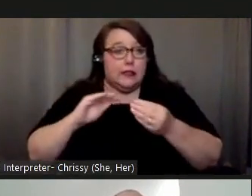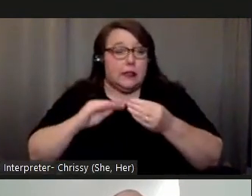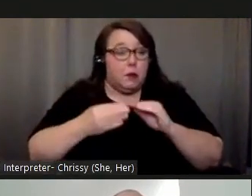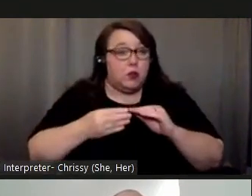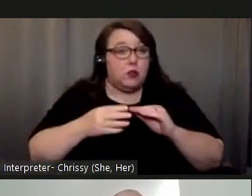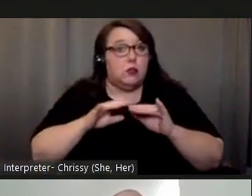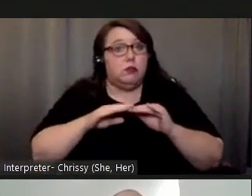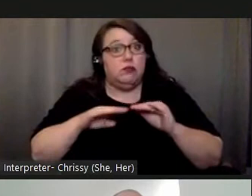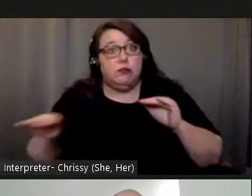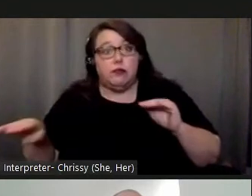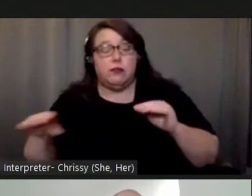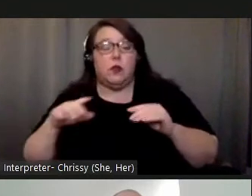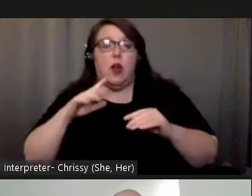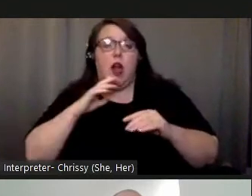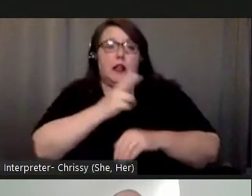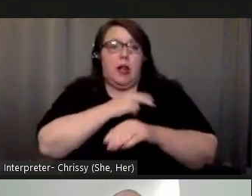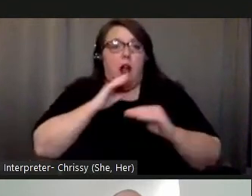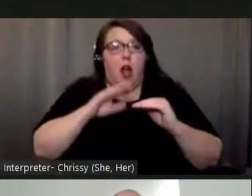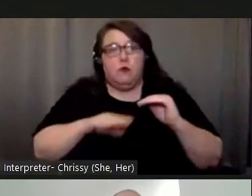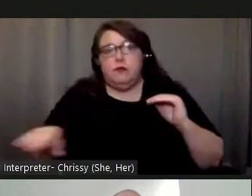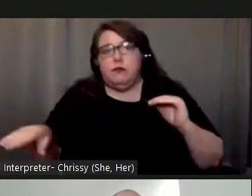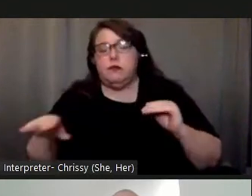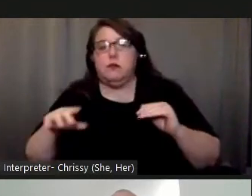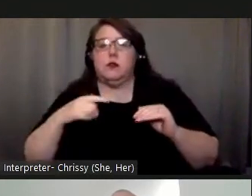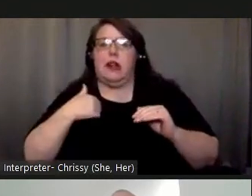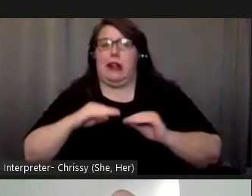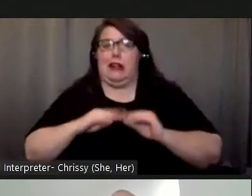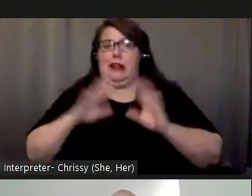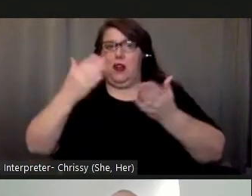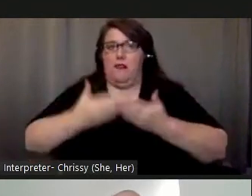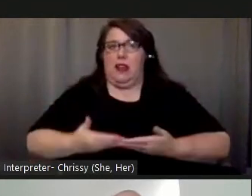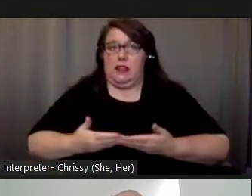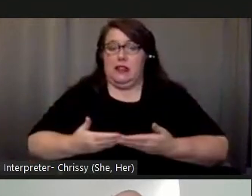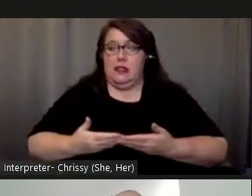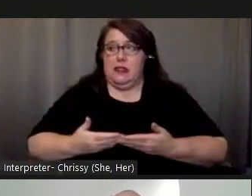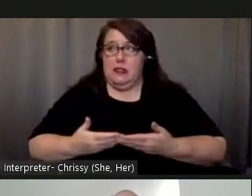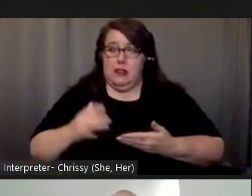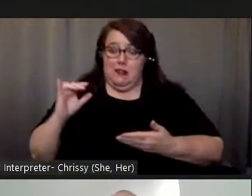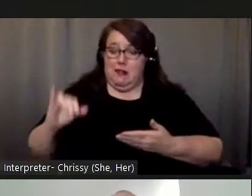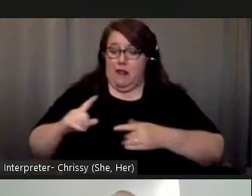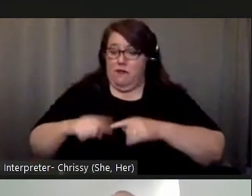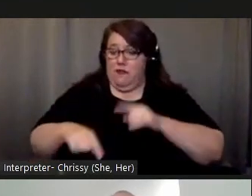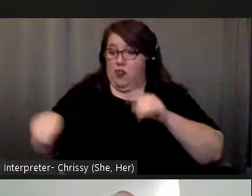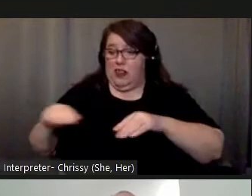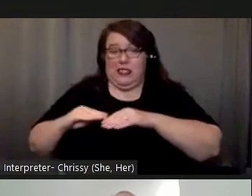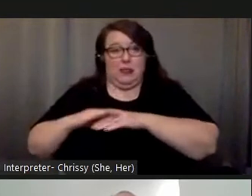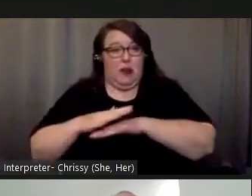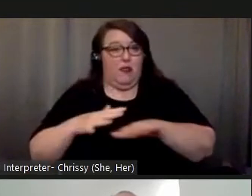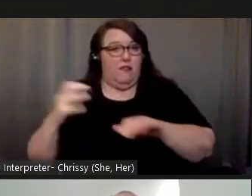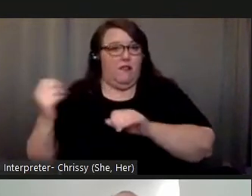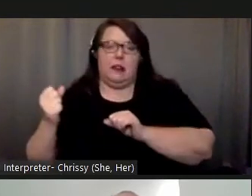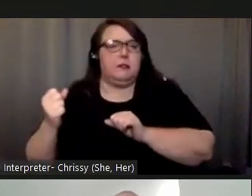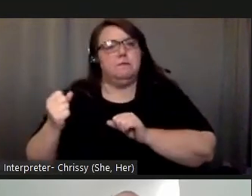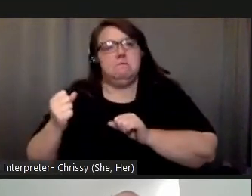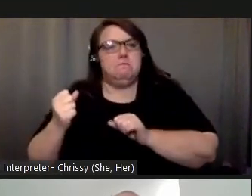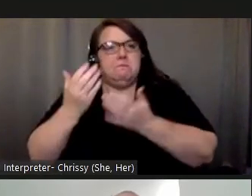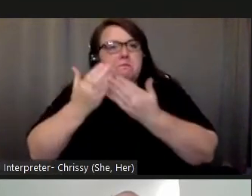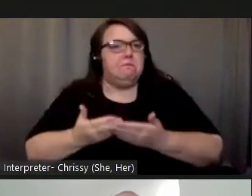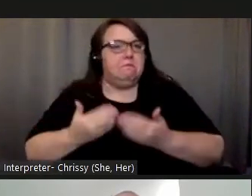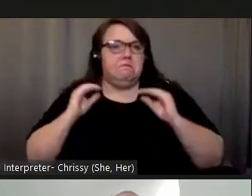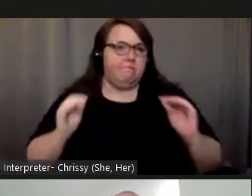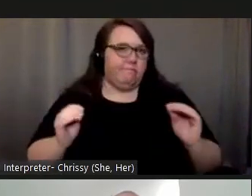any clear evidence in the state that we are seeing the variant spread at an increasing rate. We continue to see, in